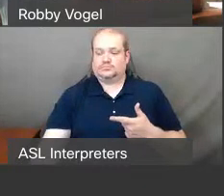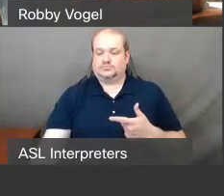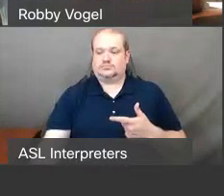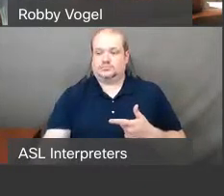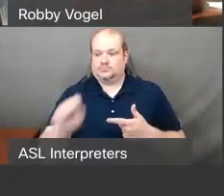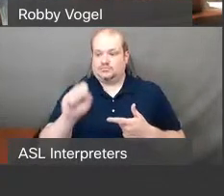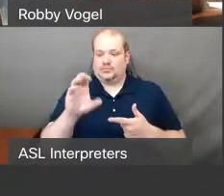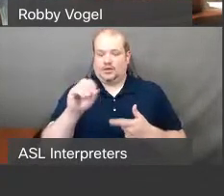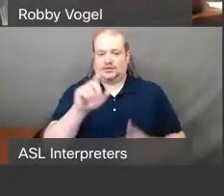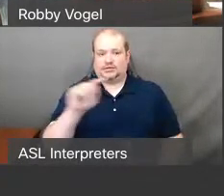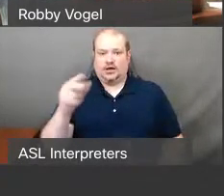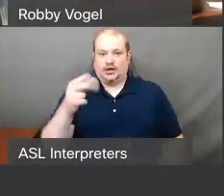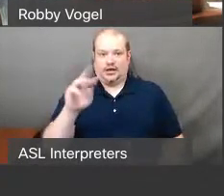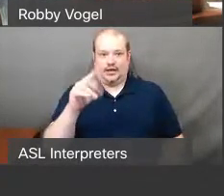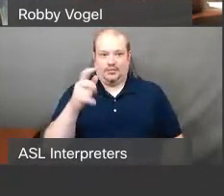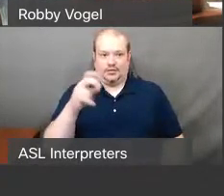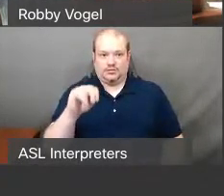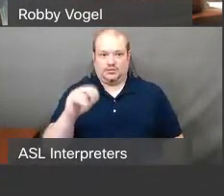Scott Hamilton. Present.